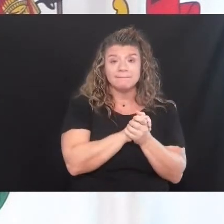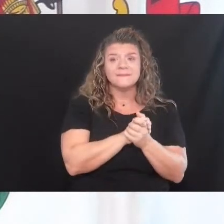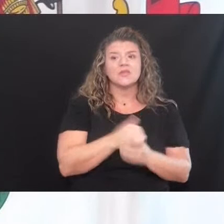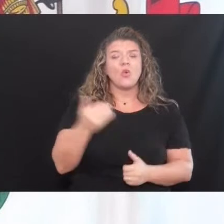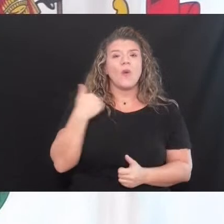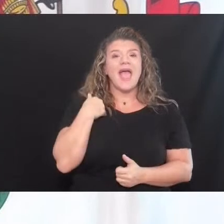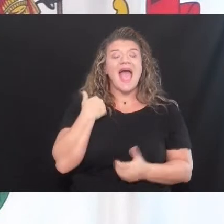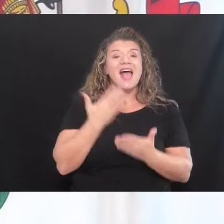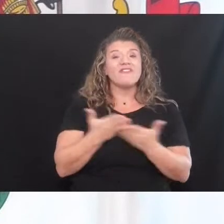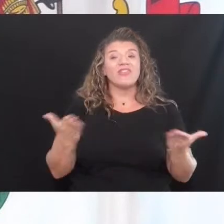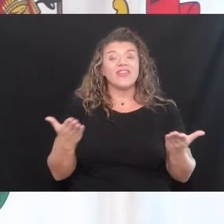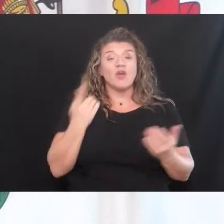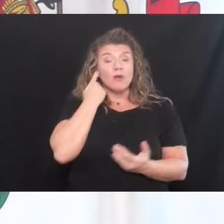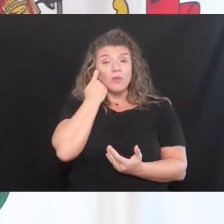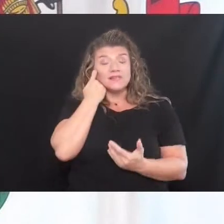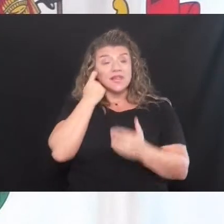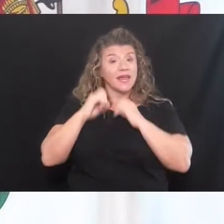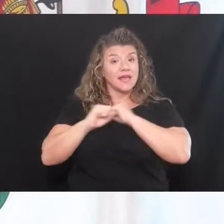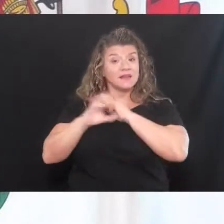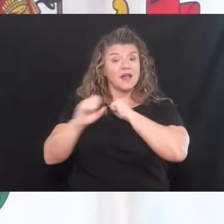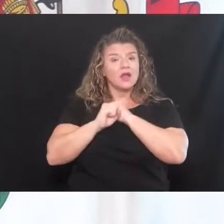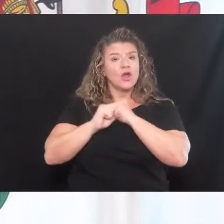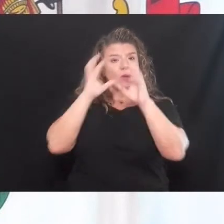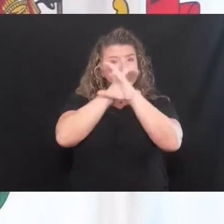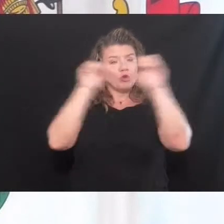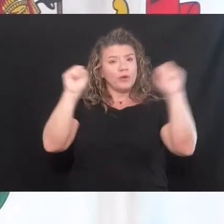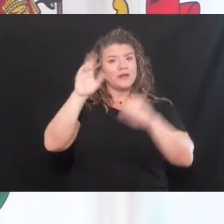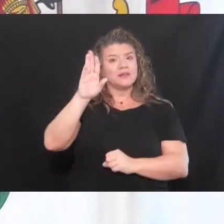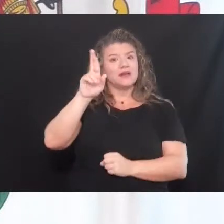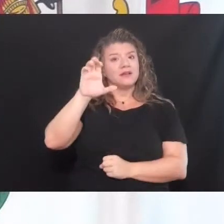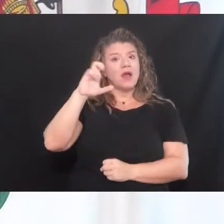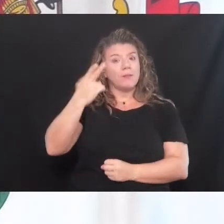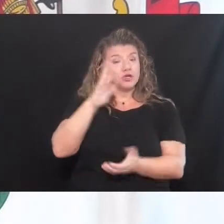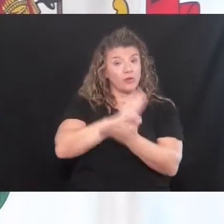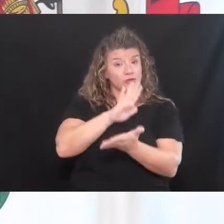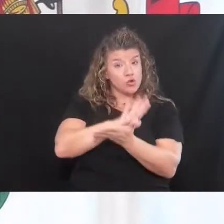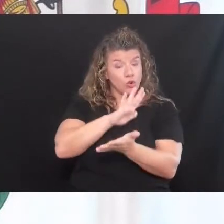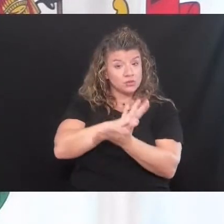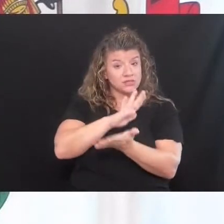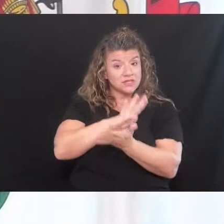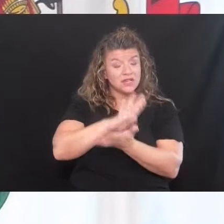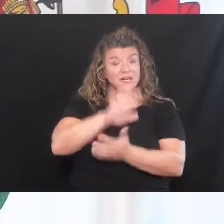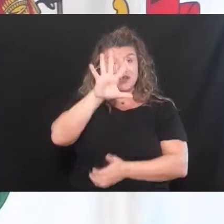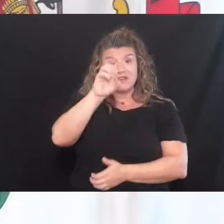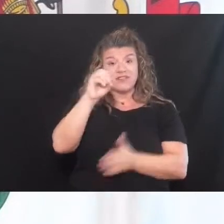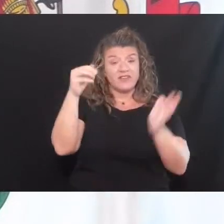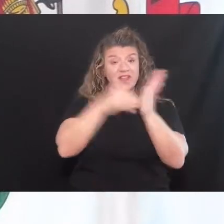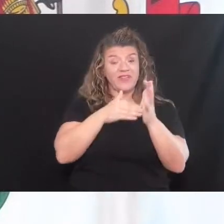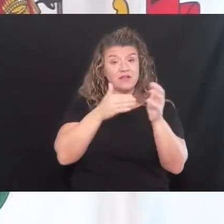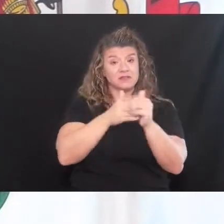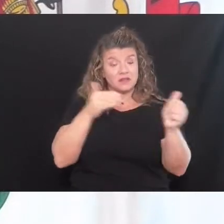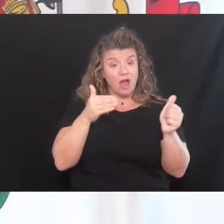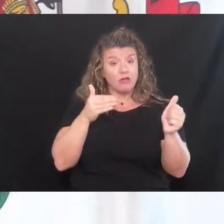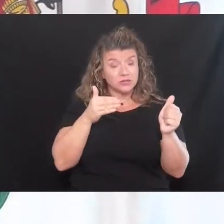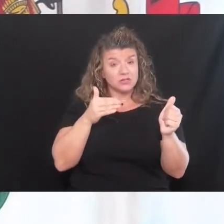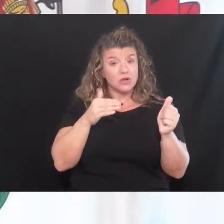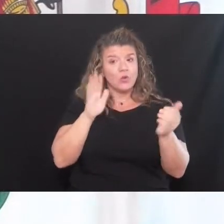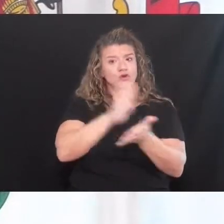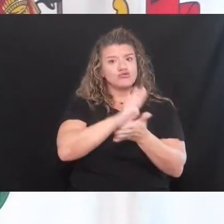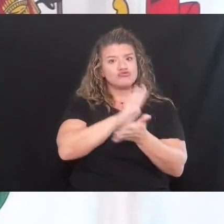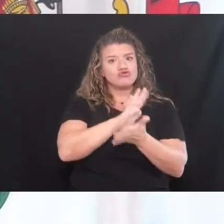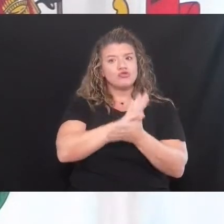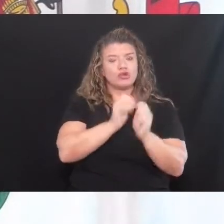that we just launched, you know, with Clayton Birch and everything with the schools, the $50,000 deal where